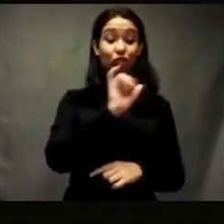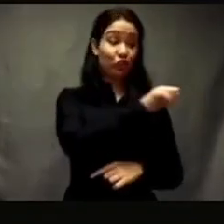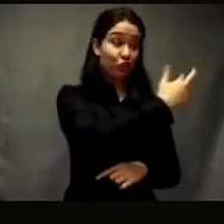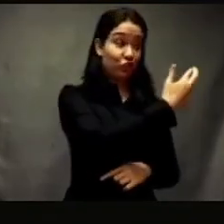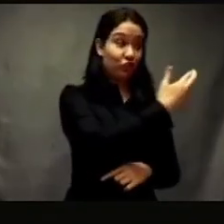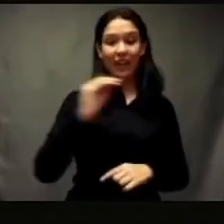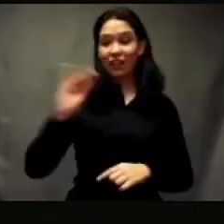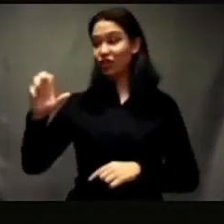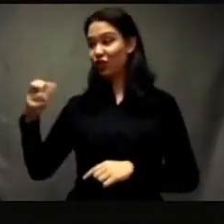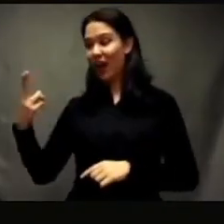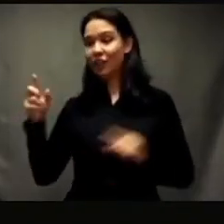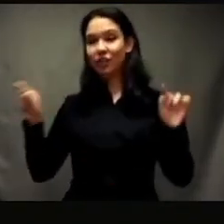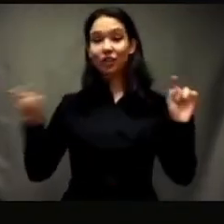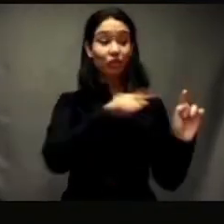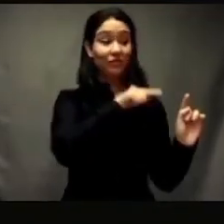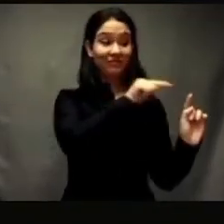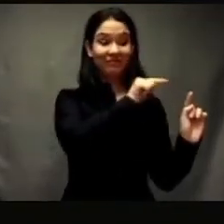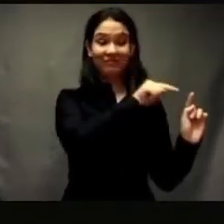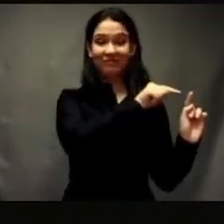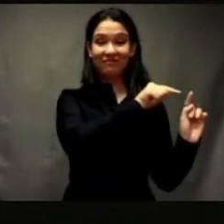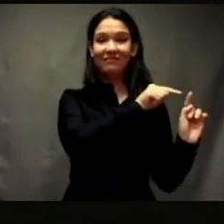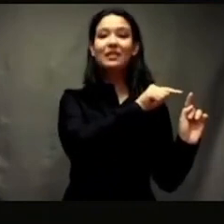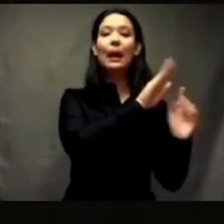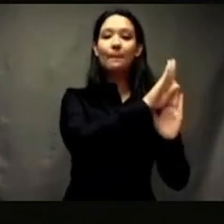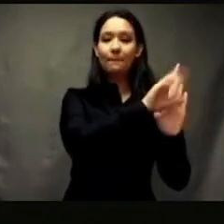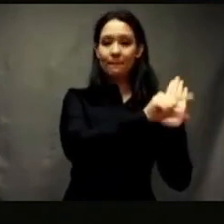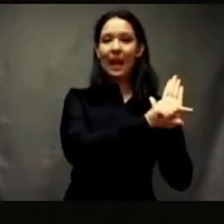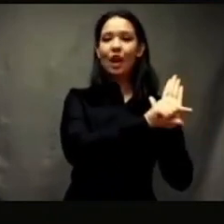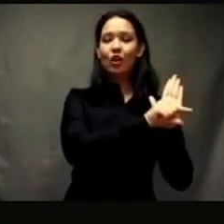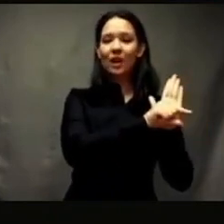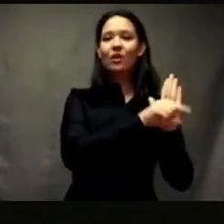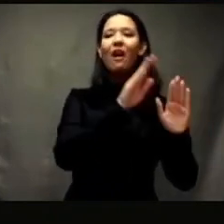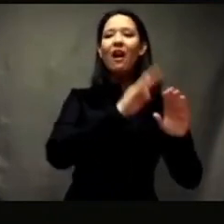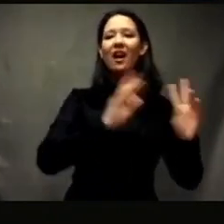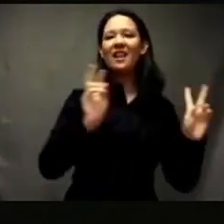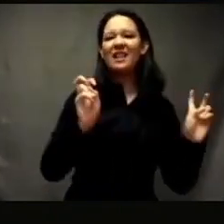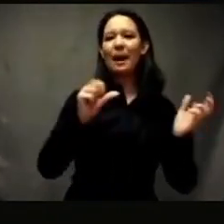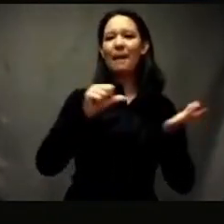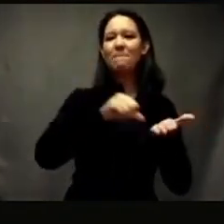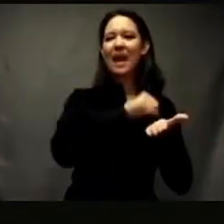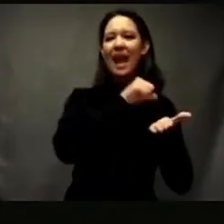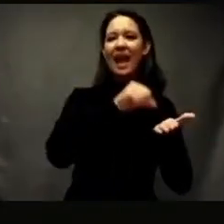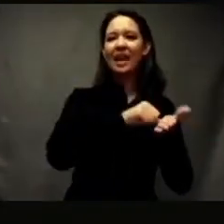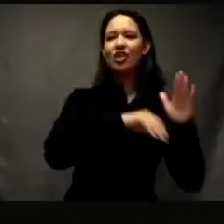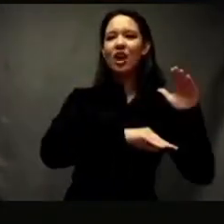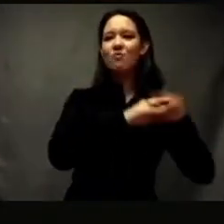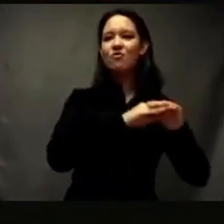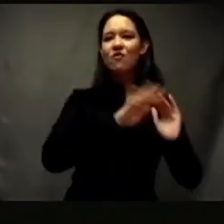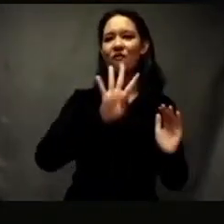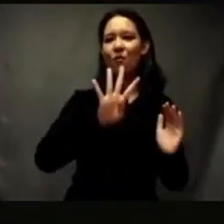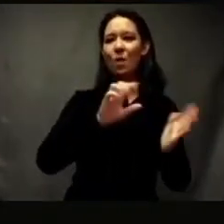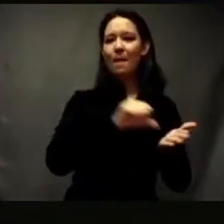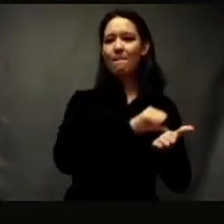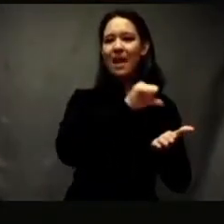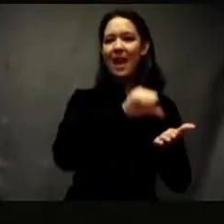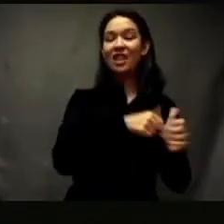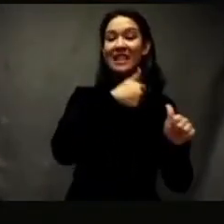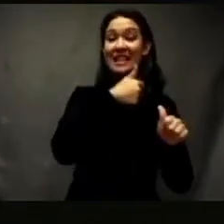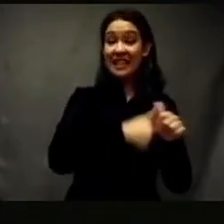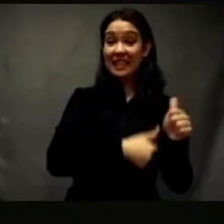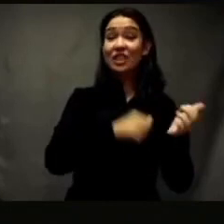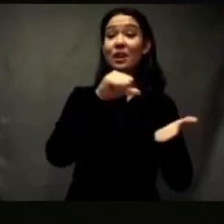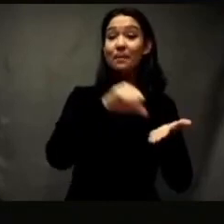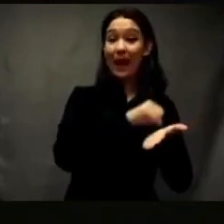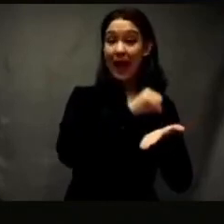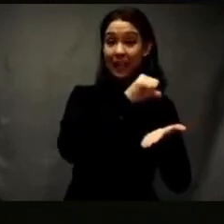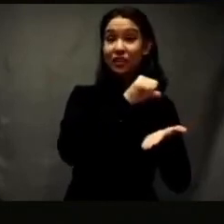that ScratchJr does backdrops on pages. So you can add up to 4 pages, and each page